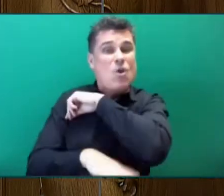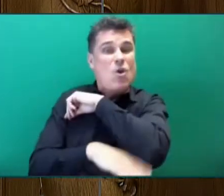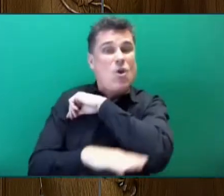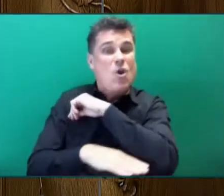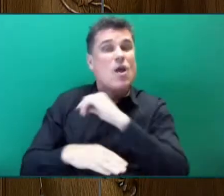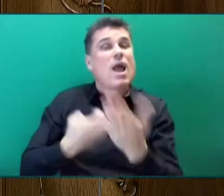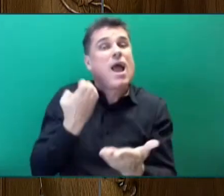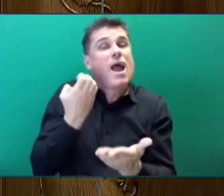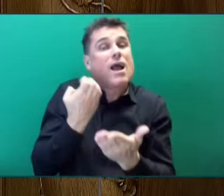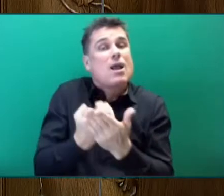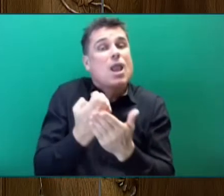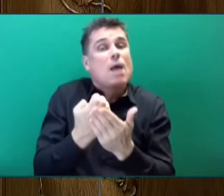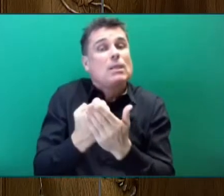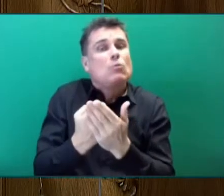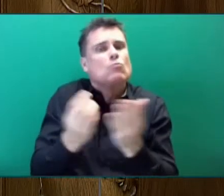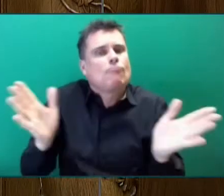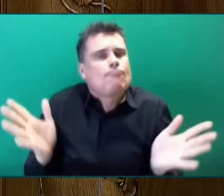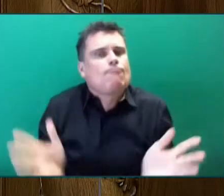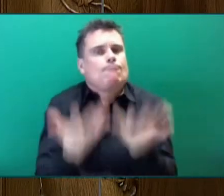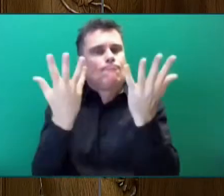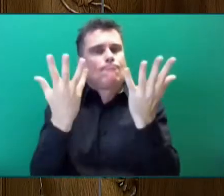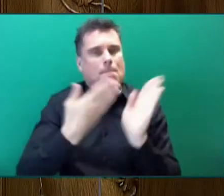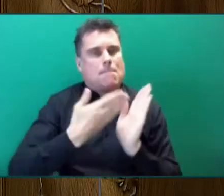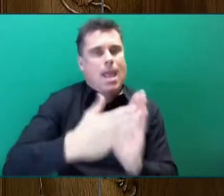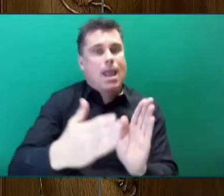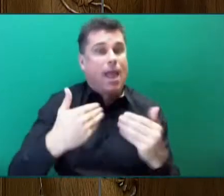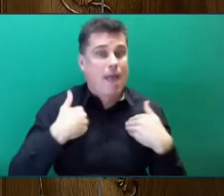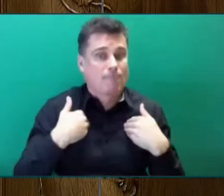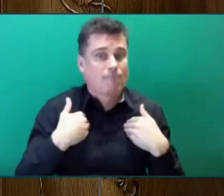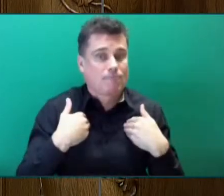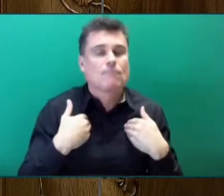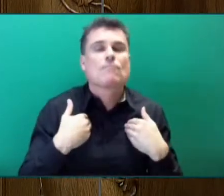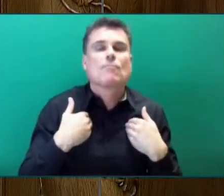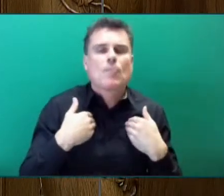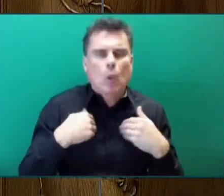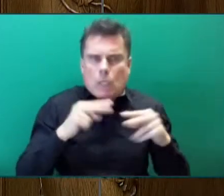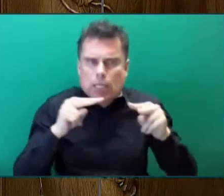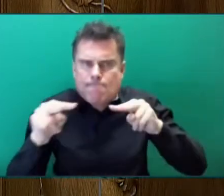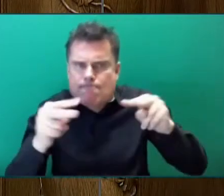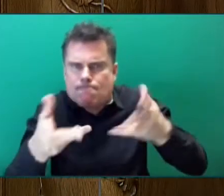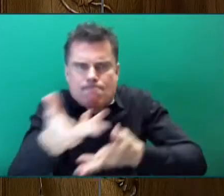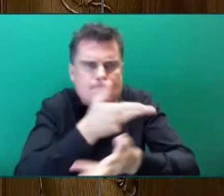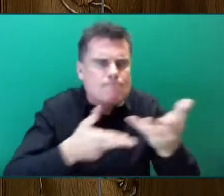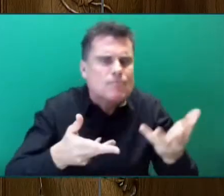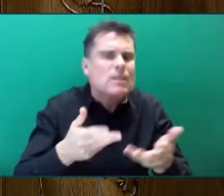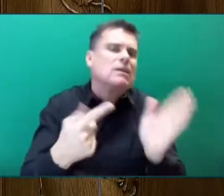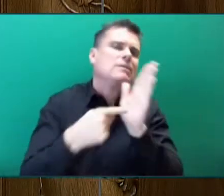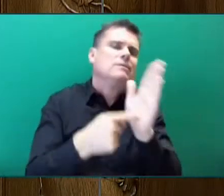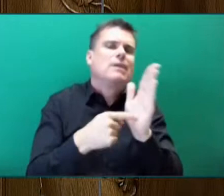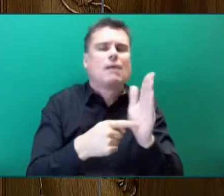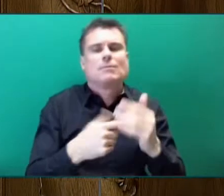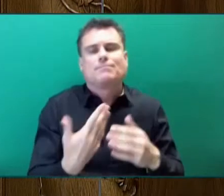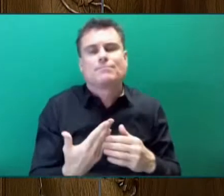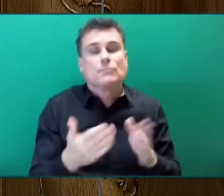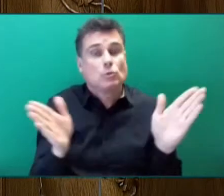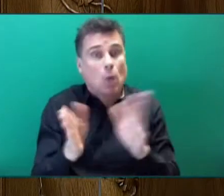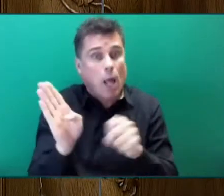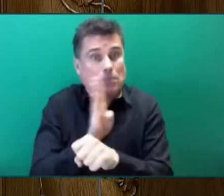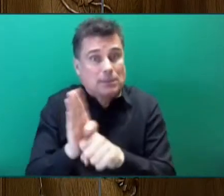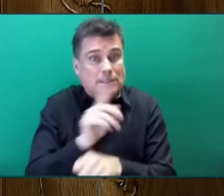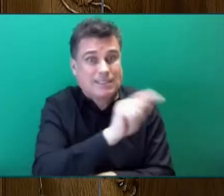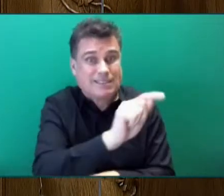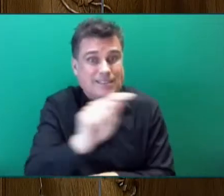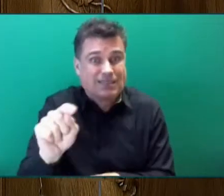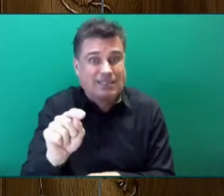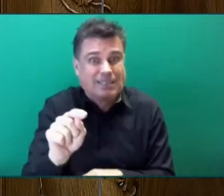direct support from the plan's various measures, including the Small Business Recovery Grant, the increased employment incentive, and